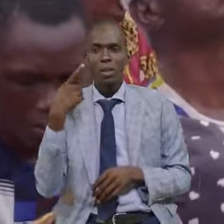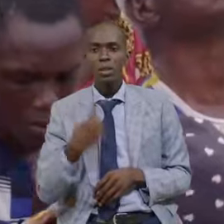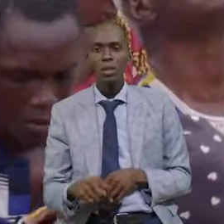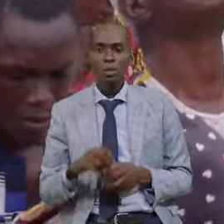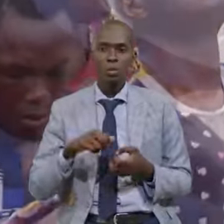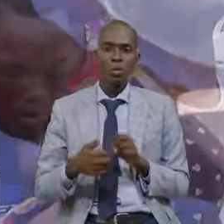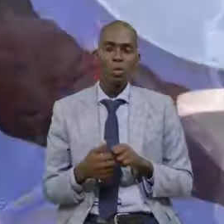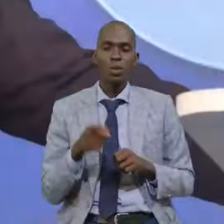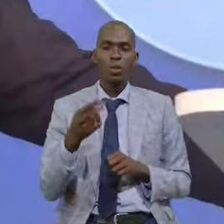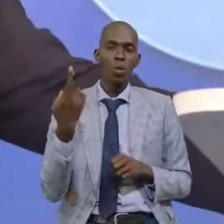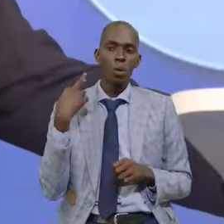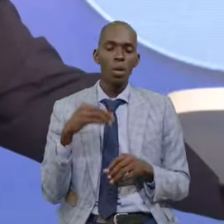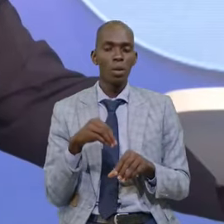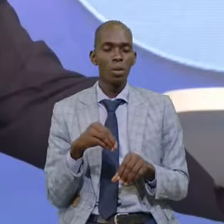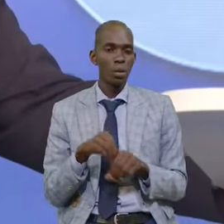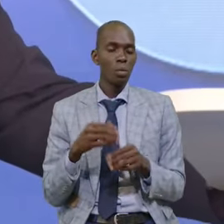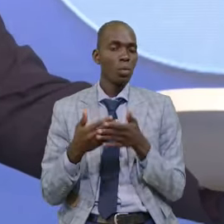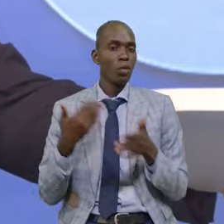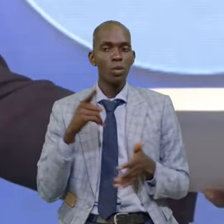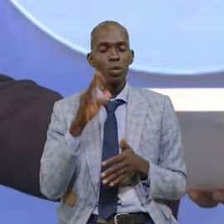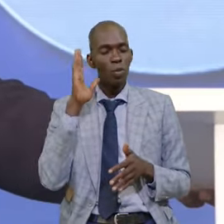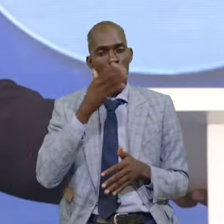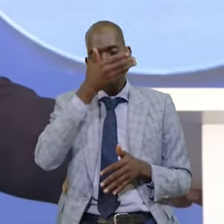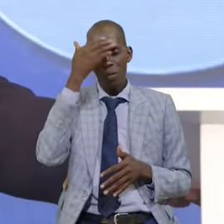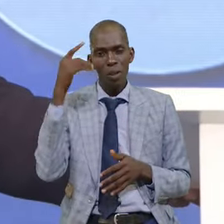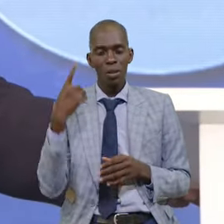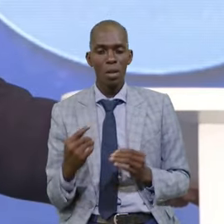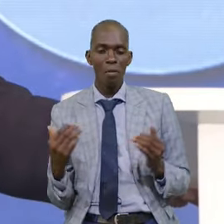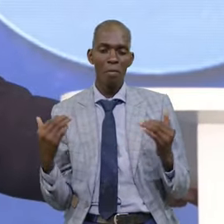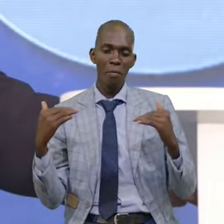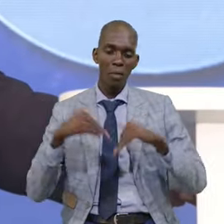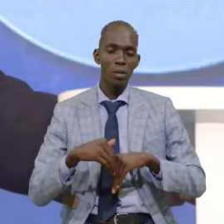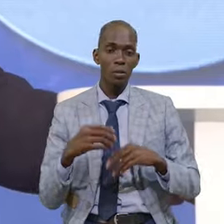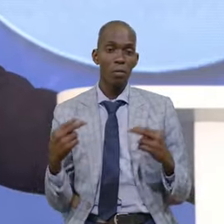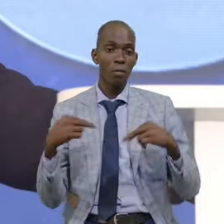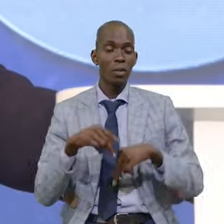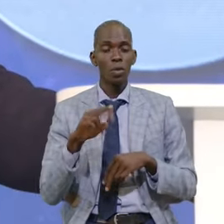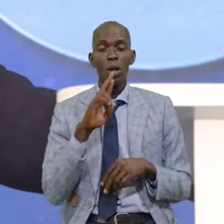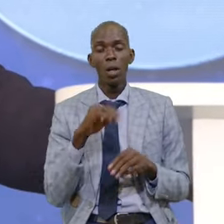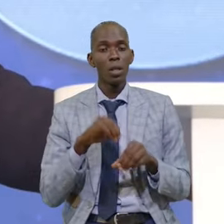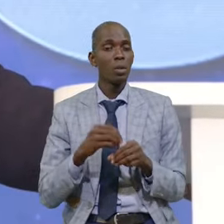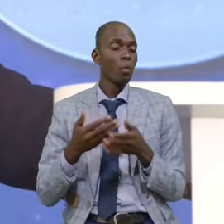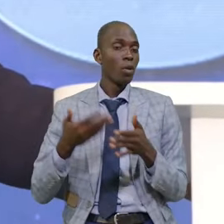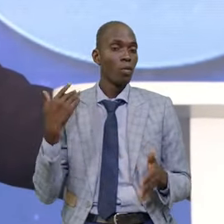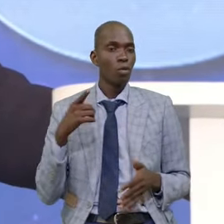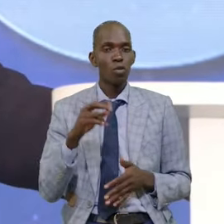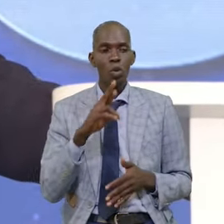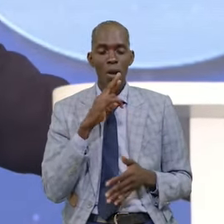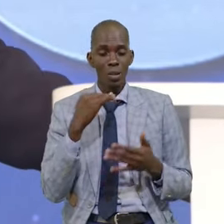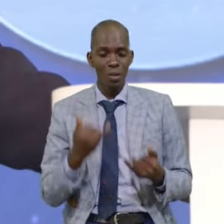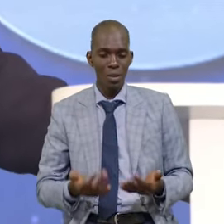You'll forget the valley where you were before. You are lifted into